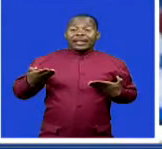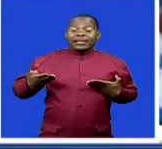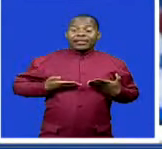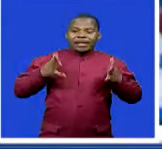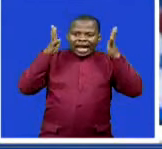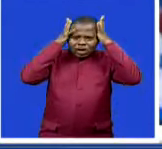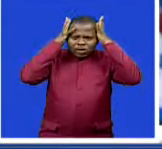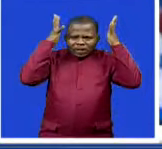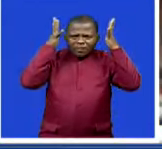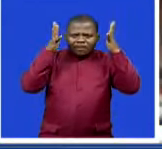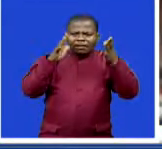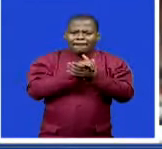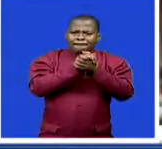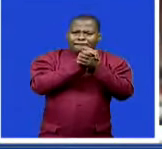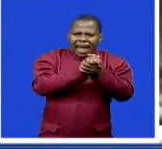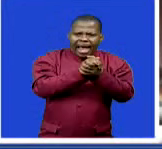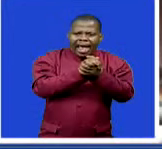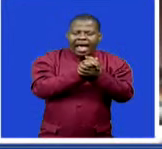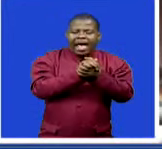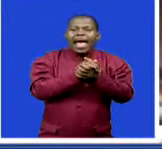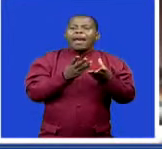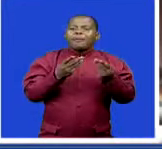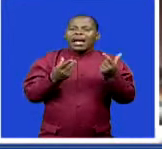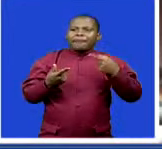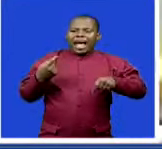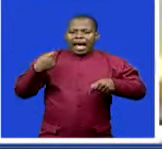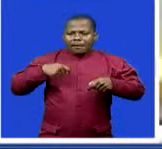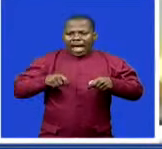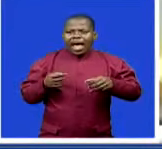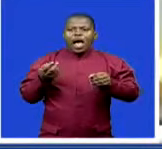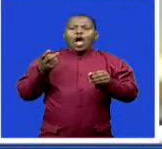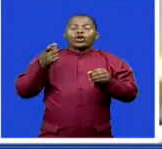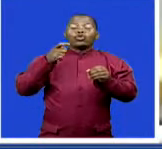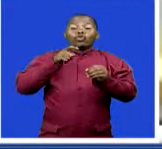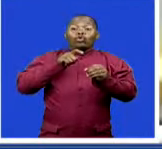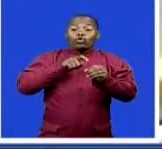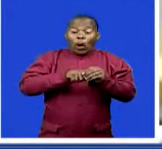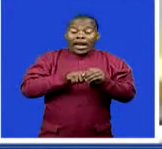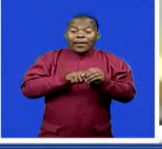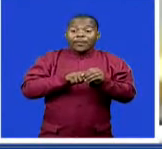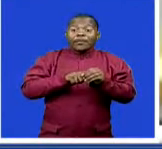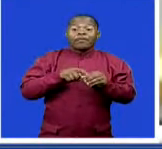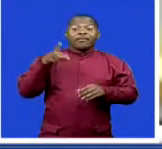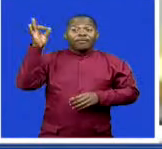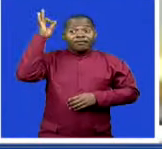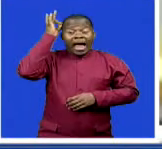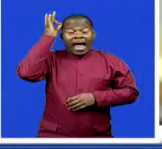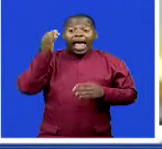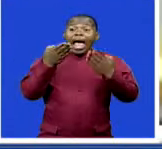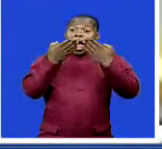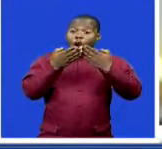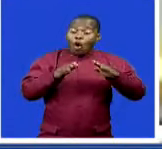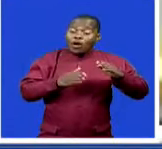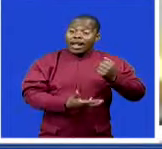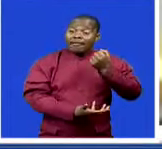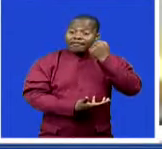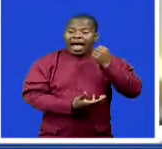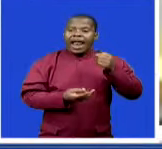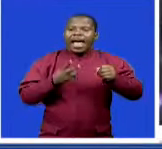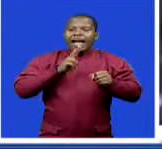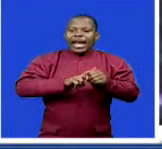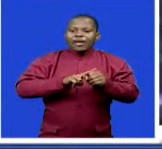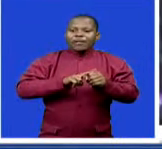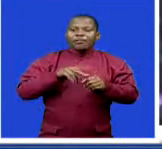diplomats gathered to witness His Majesty launch the fund and also to witness His Majesty appreciating those who